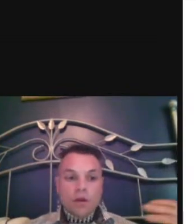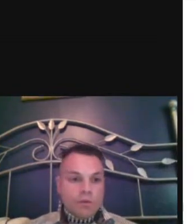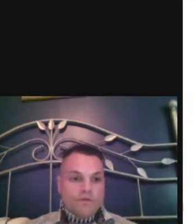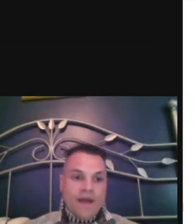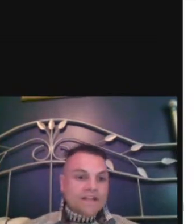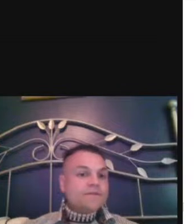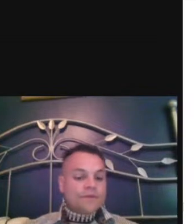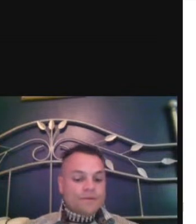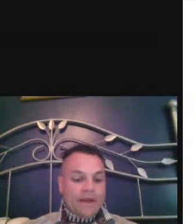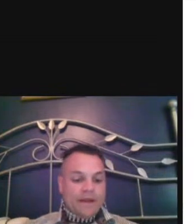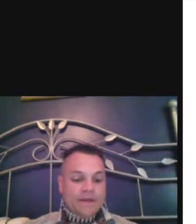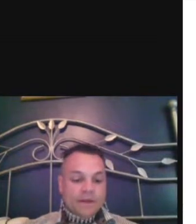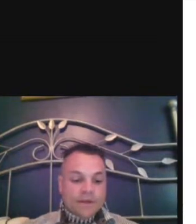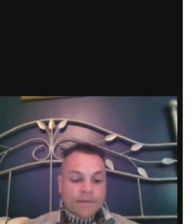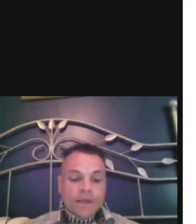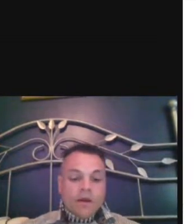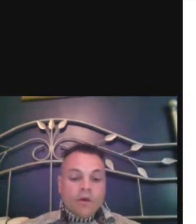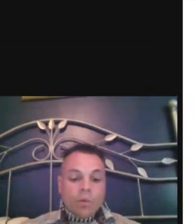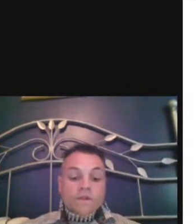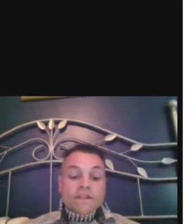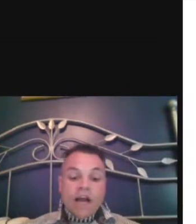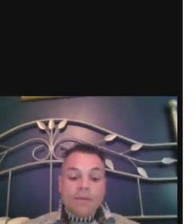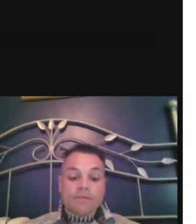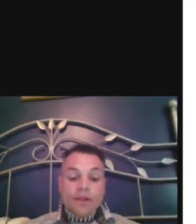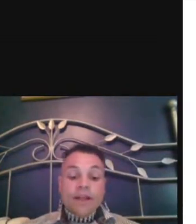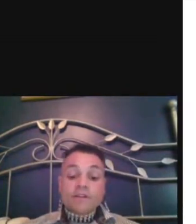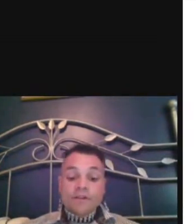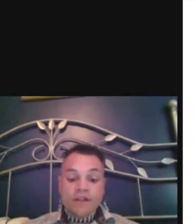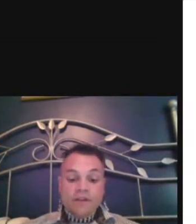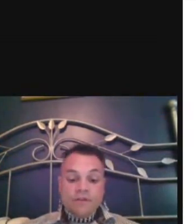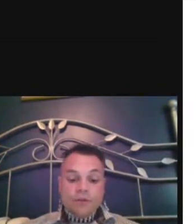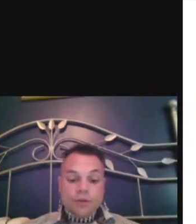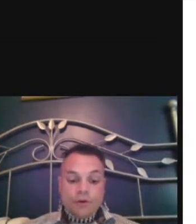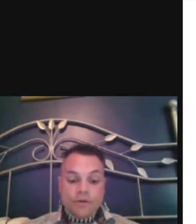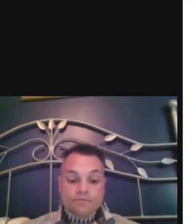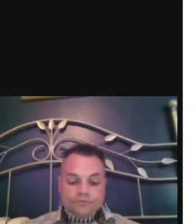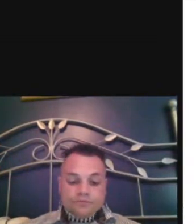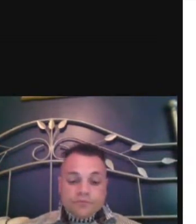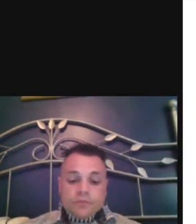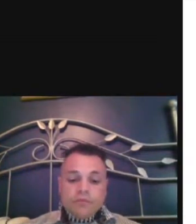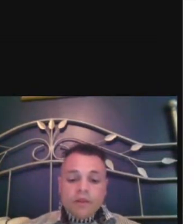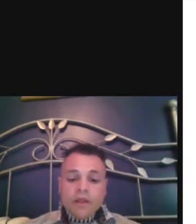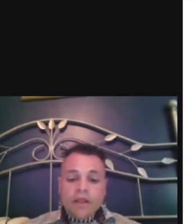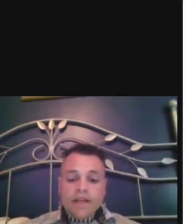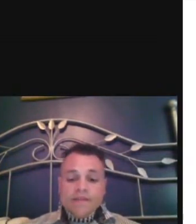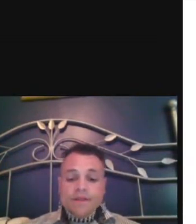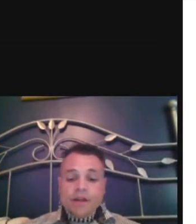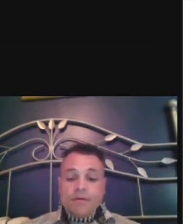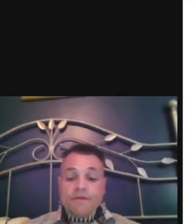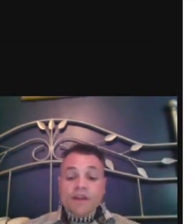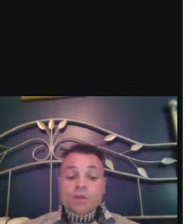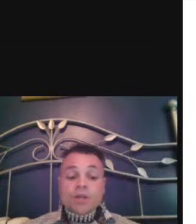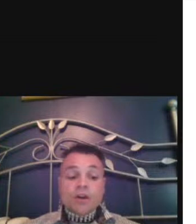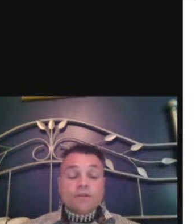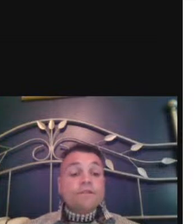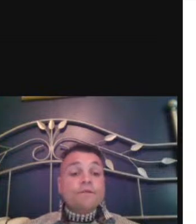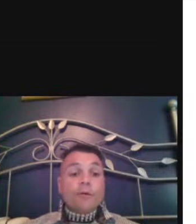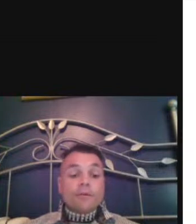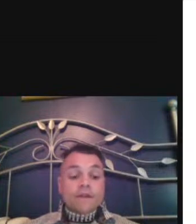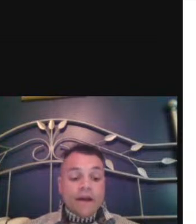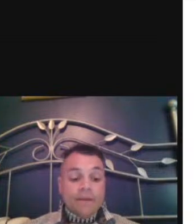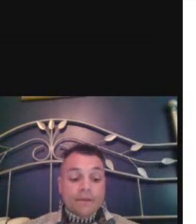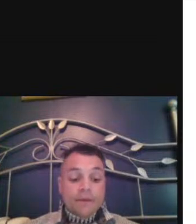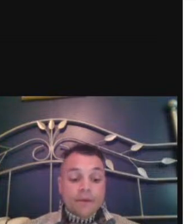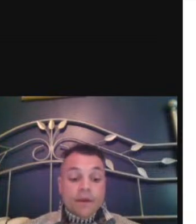also wove mats for their bedding. Once a common plant on the eastern shore, it has become a vanishing ghost of